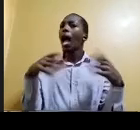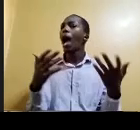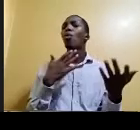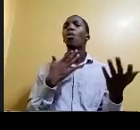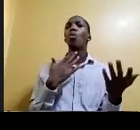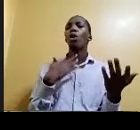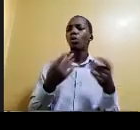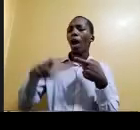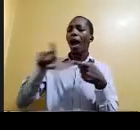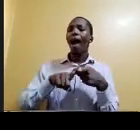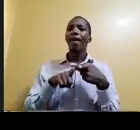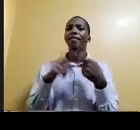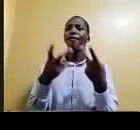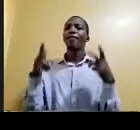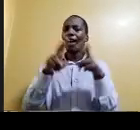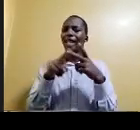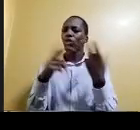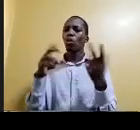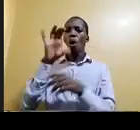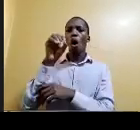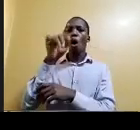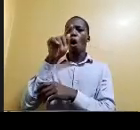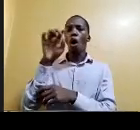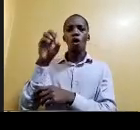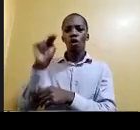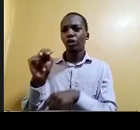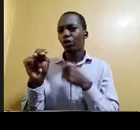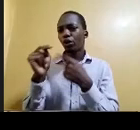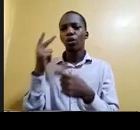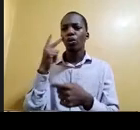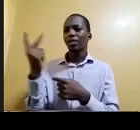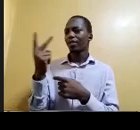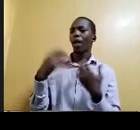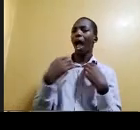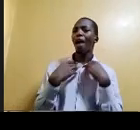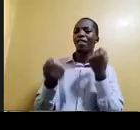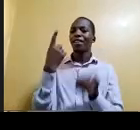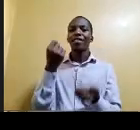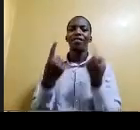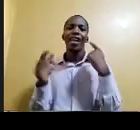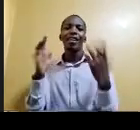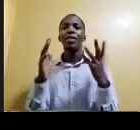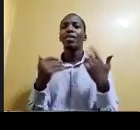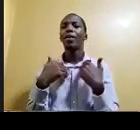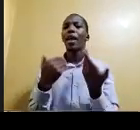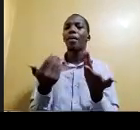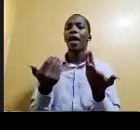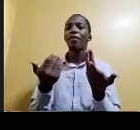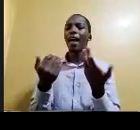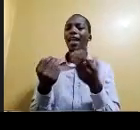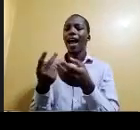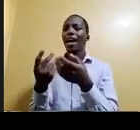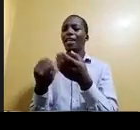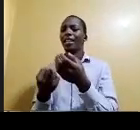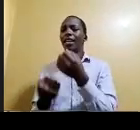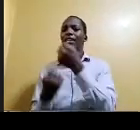cotton value chain. In fact, here you see events that the OACPs have sponsored with the European Union in fashion